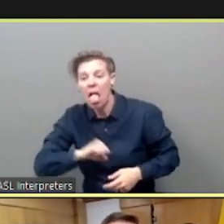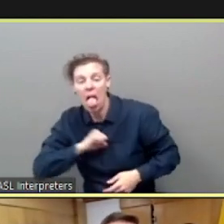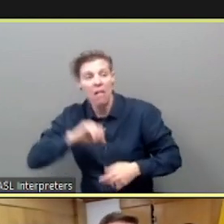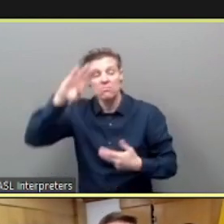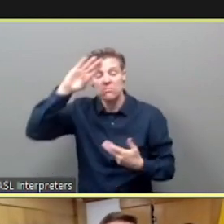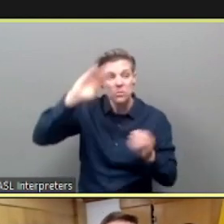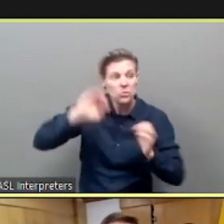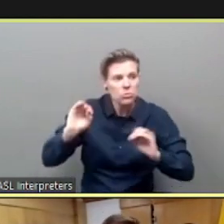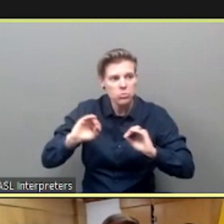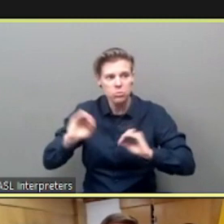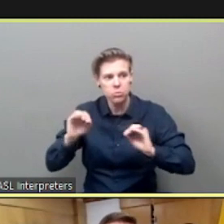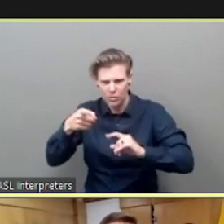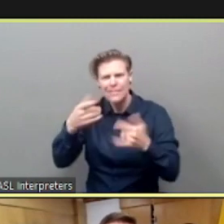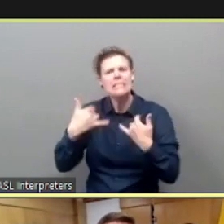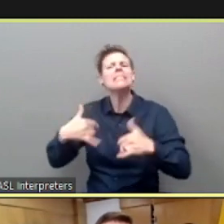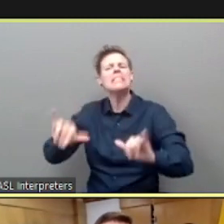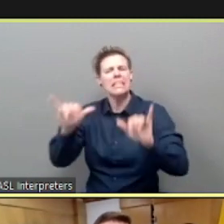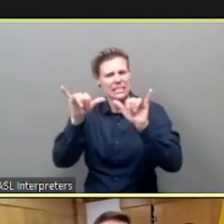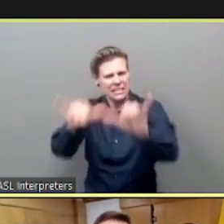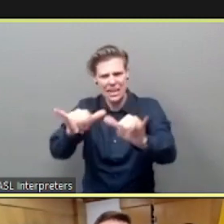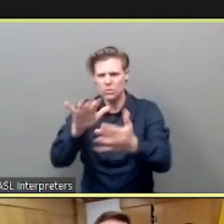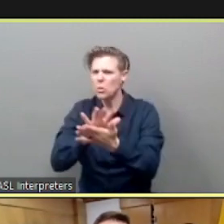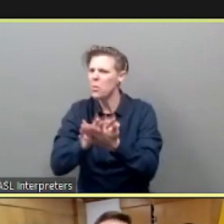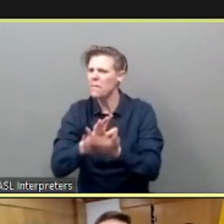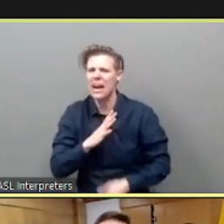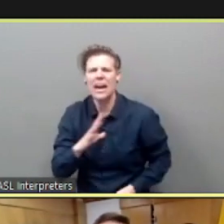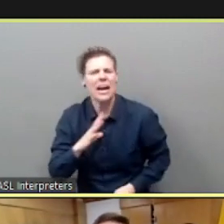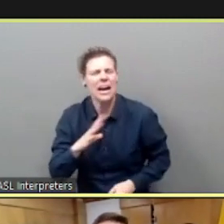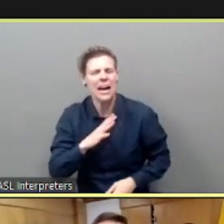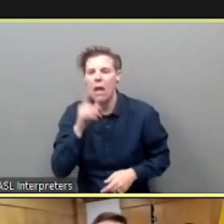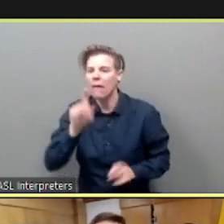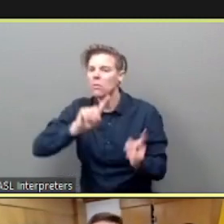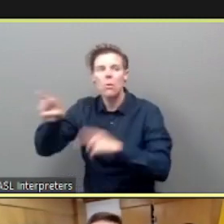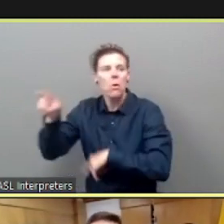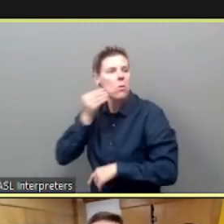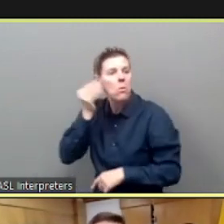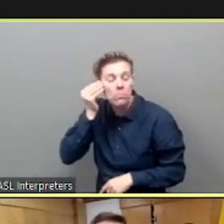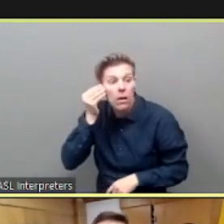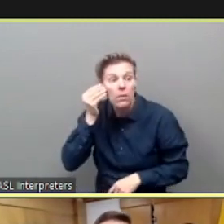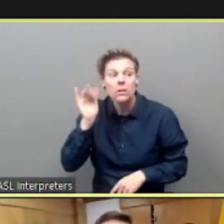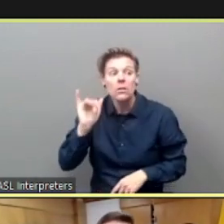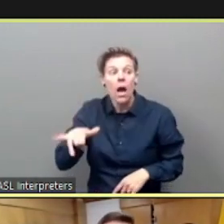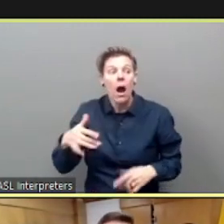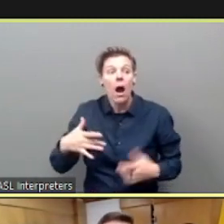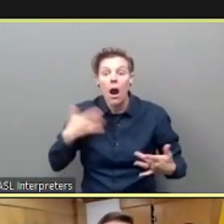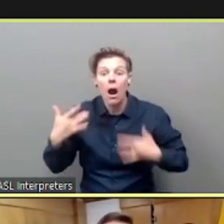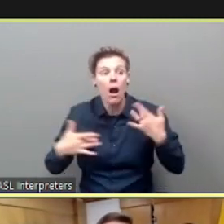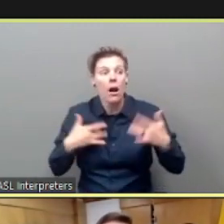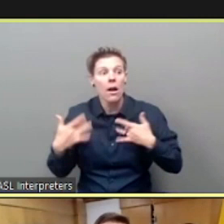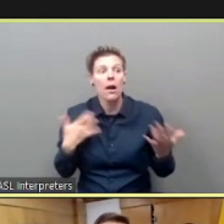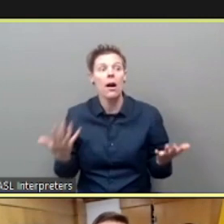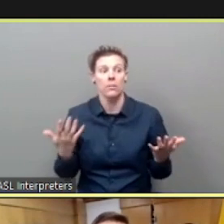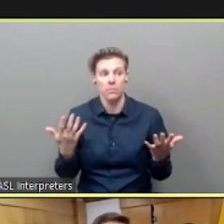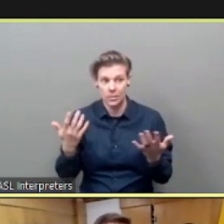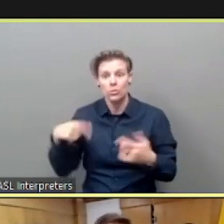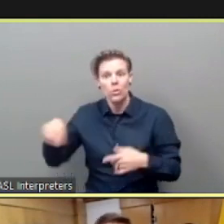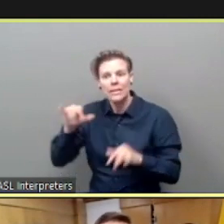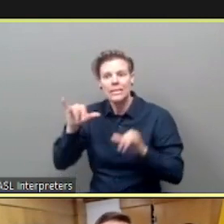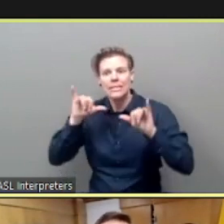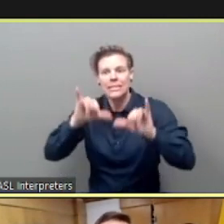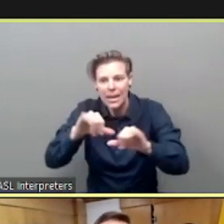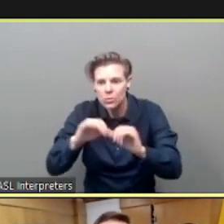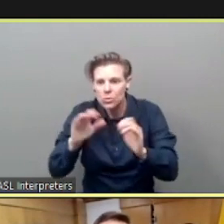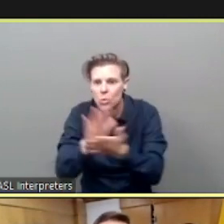of our staff and parents are very excited about, not only can they stay in school, but they can also participate in all those